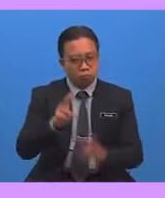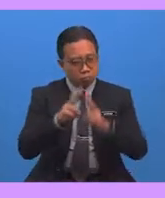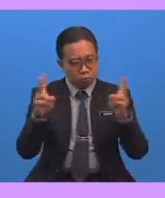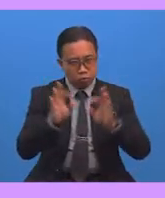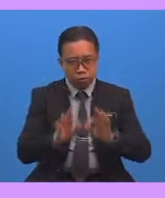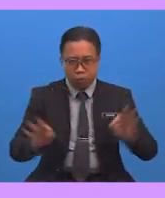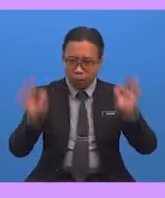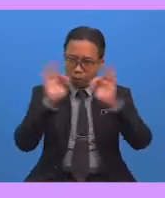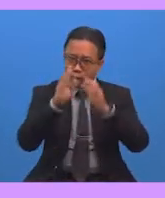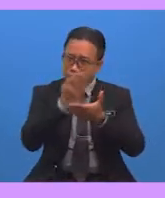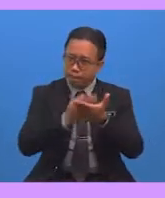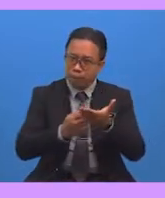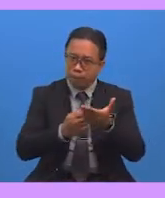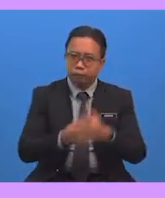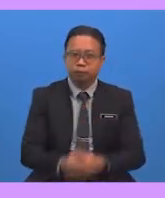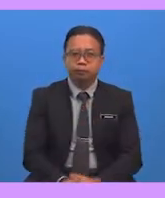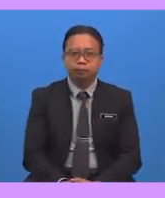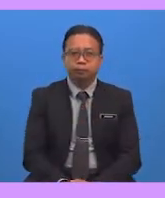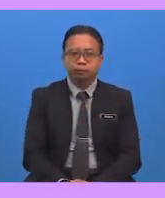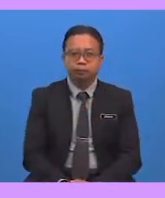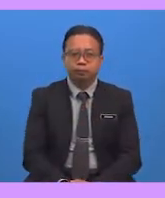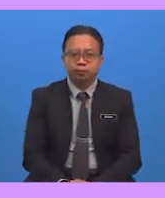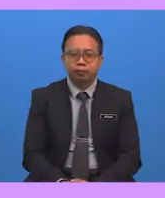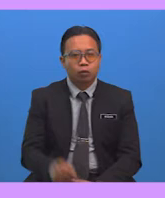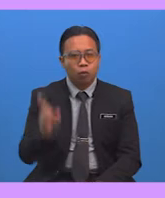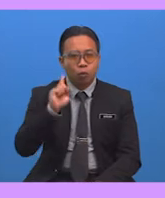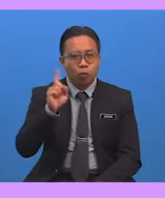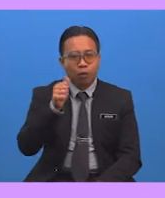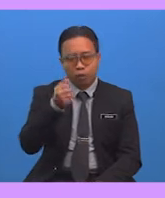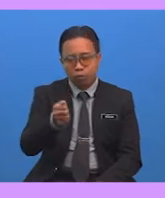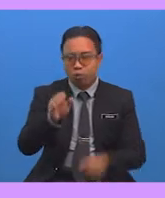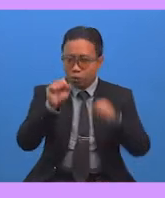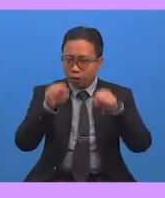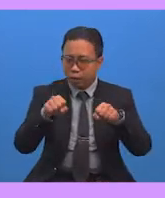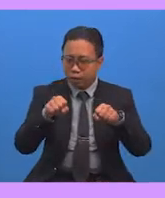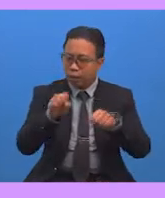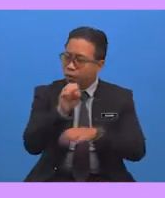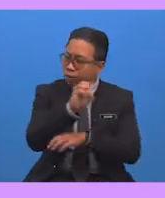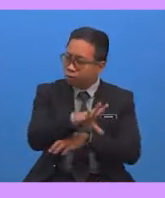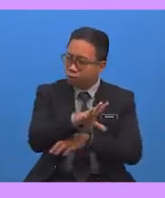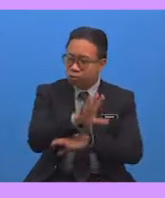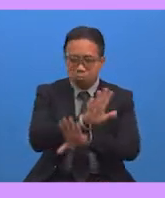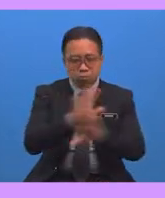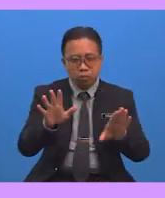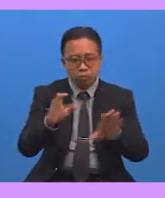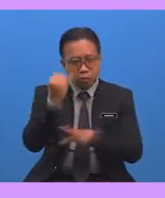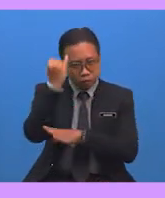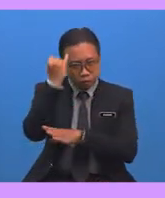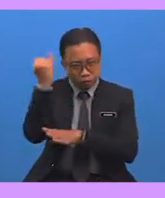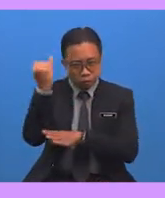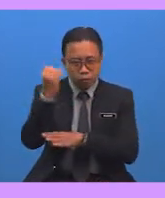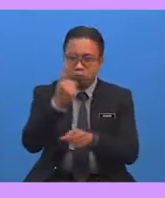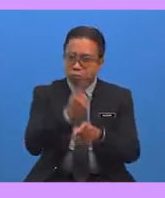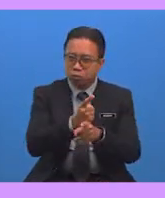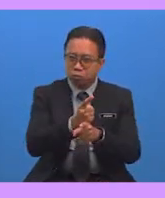actually, revising and editing. This is where you can delete unnecessary information,